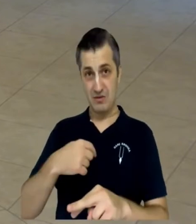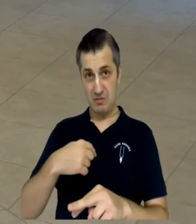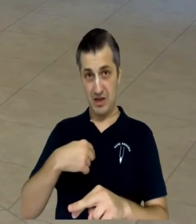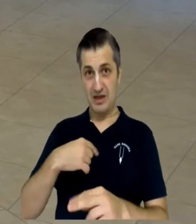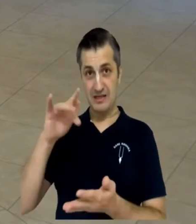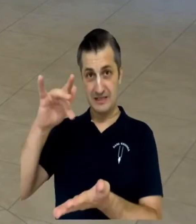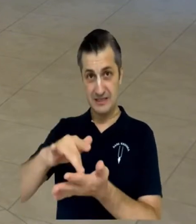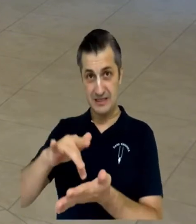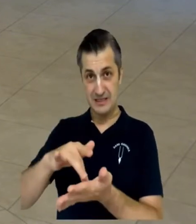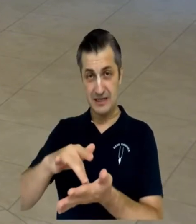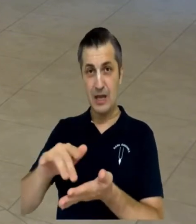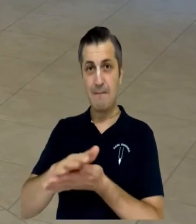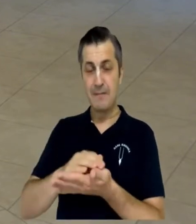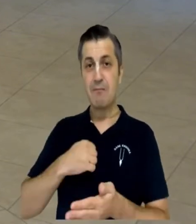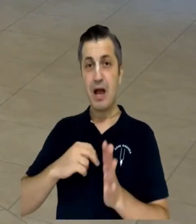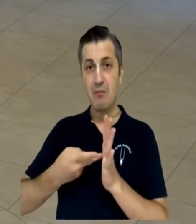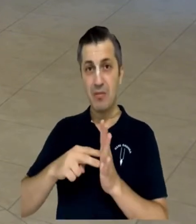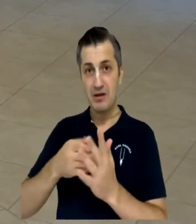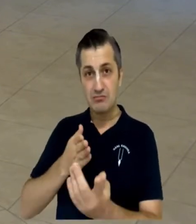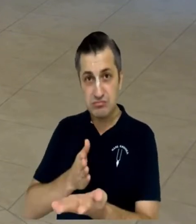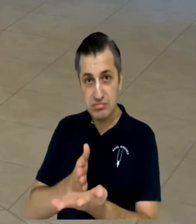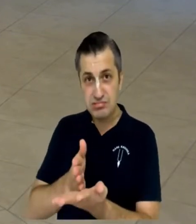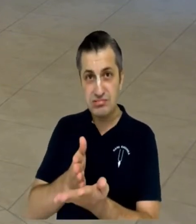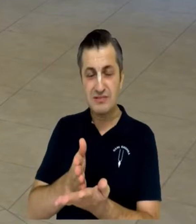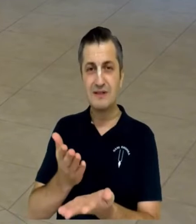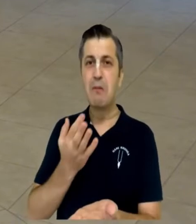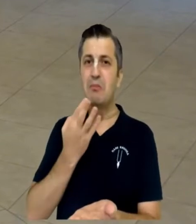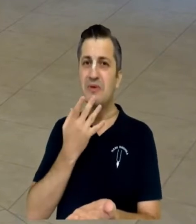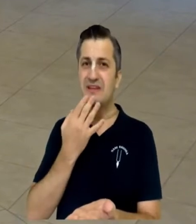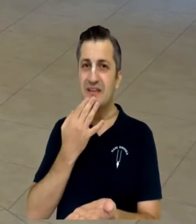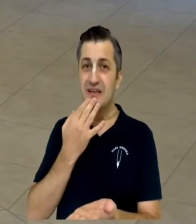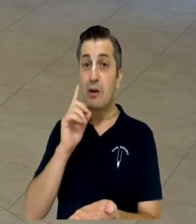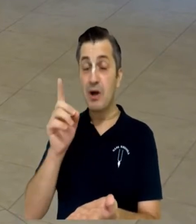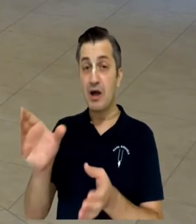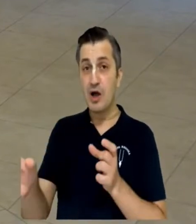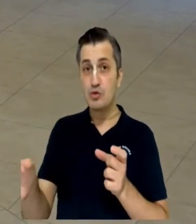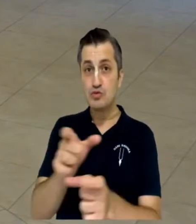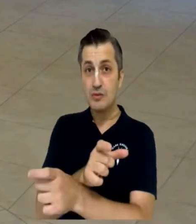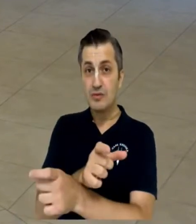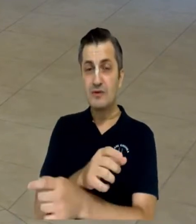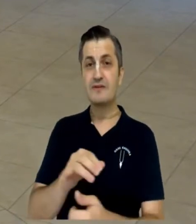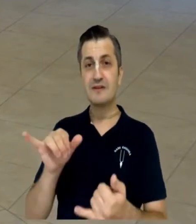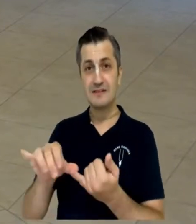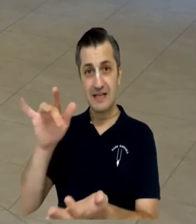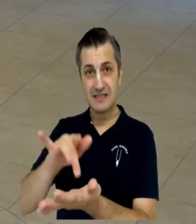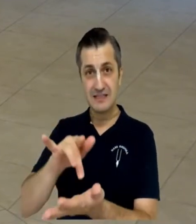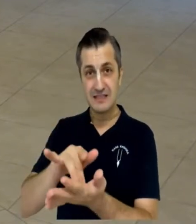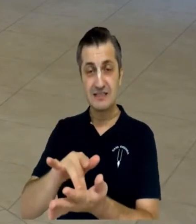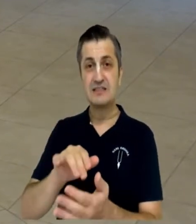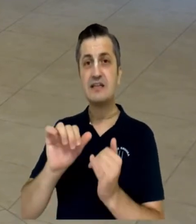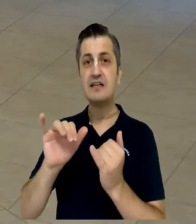I think also what I was thinking of was that when Arjun, Arjun is pure. He's